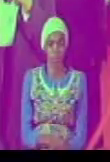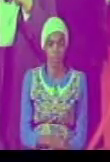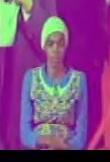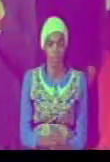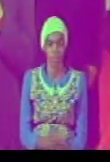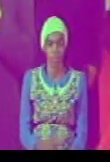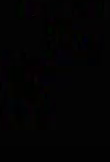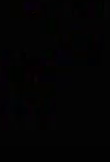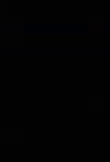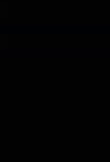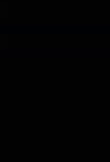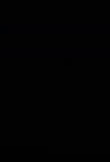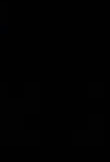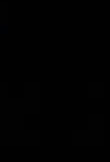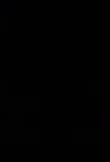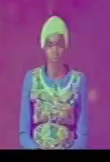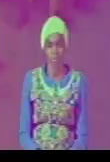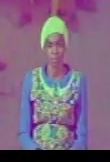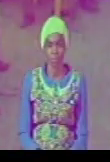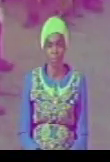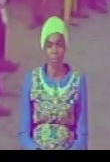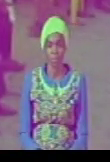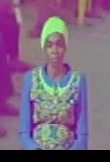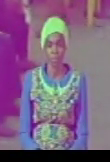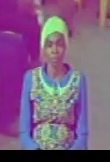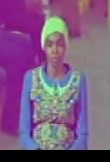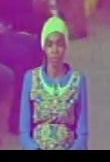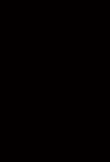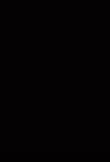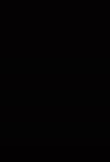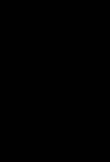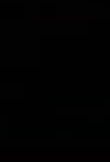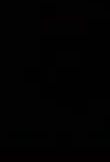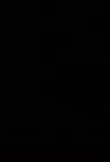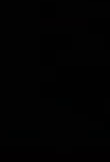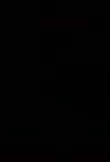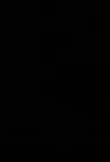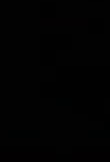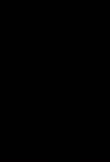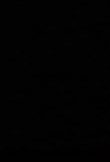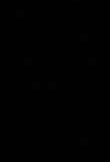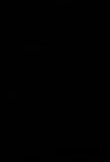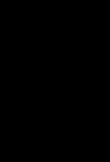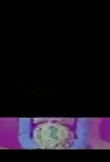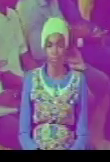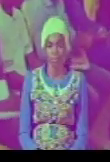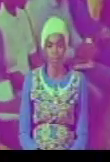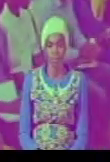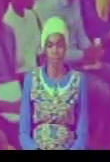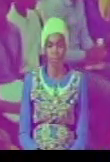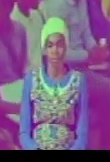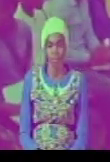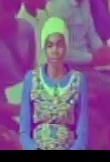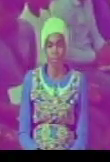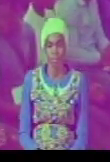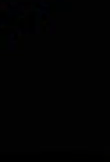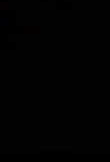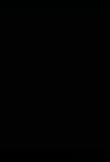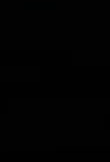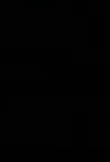Yes, we can change the world. Have